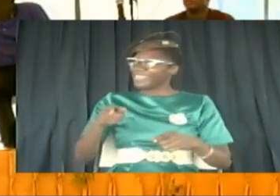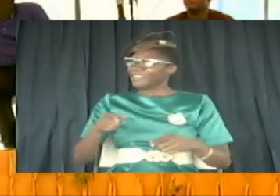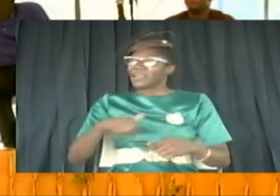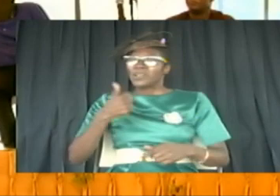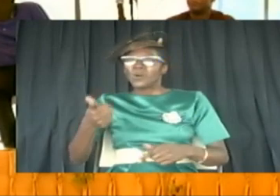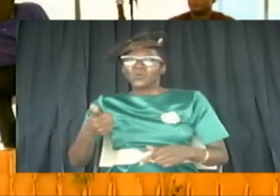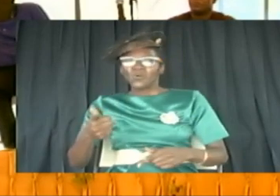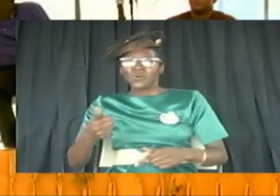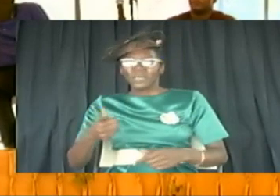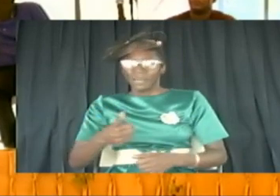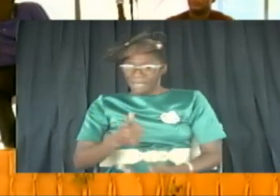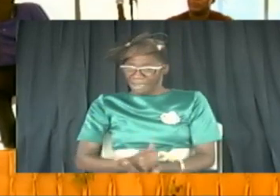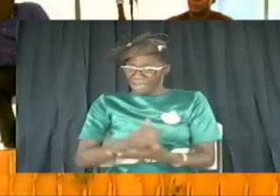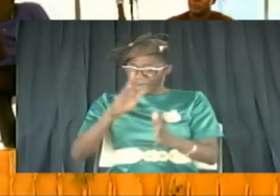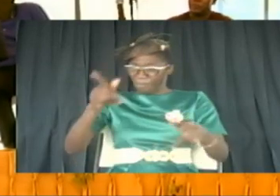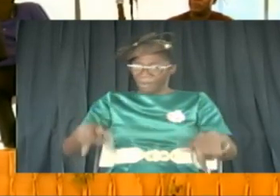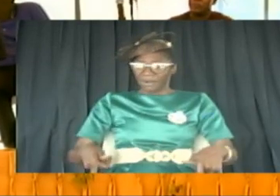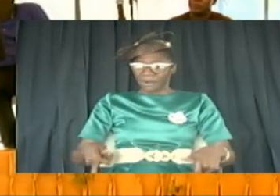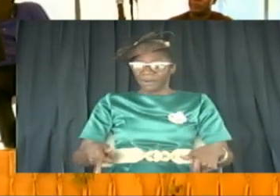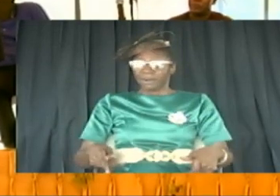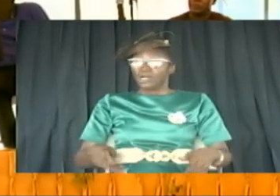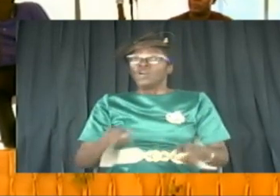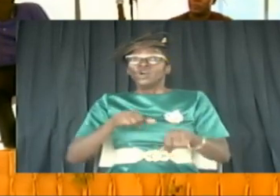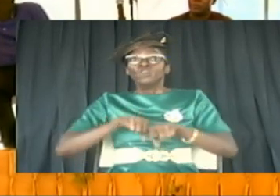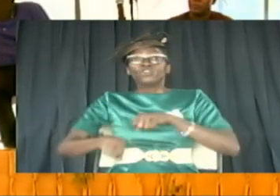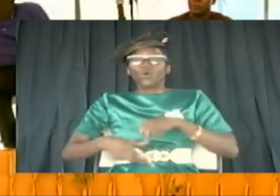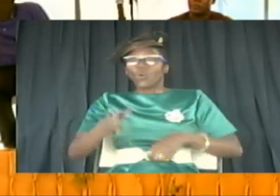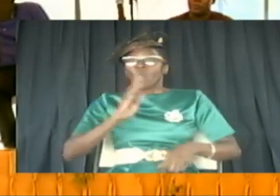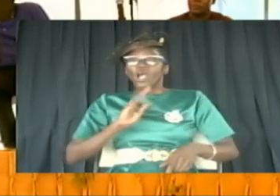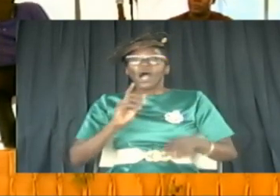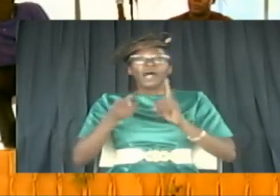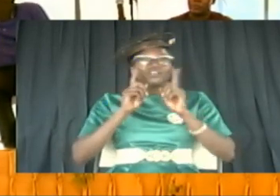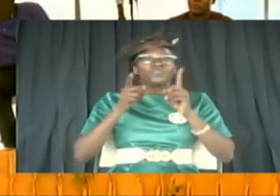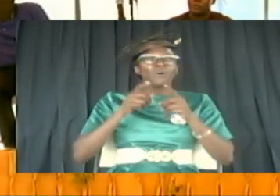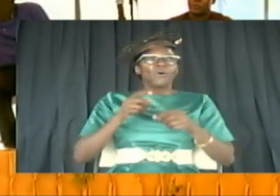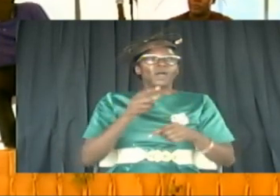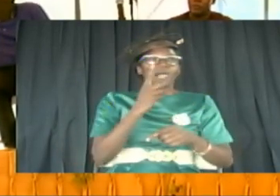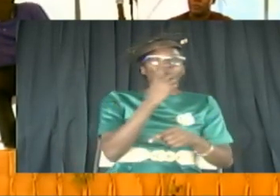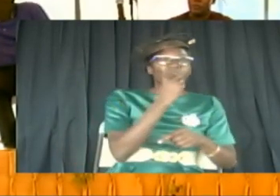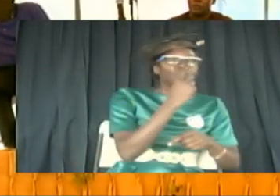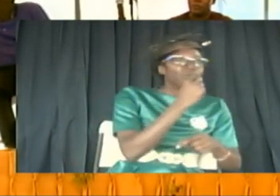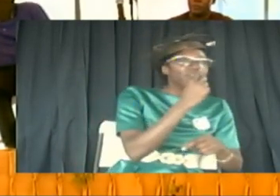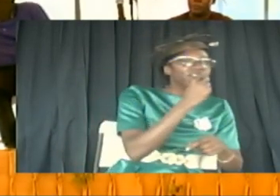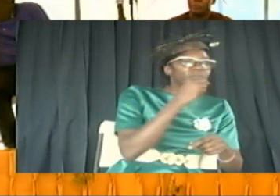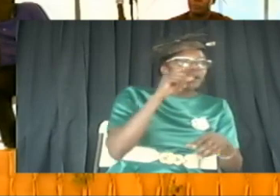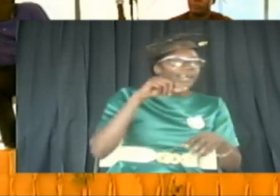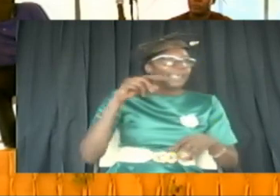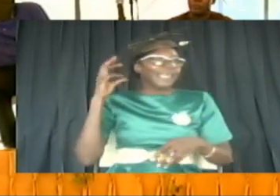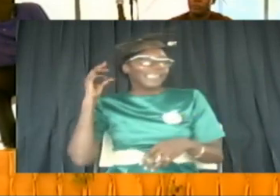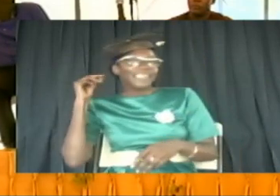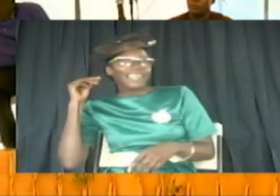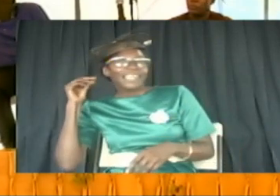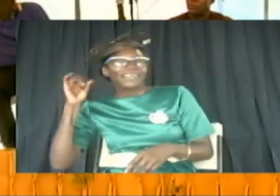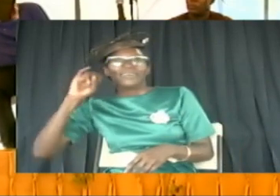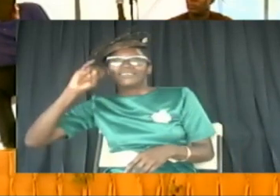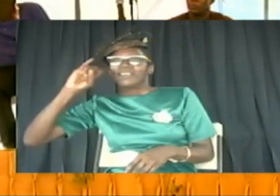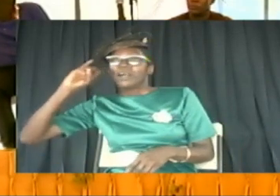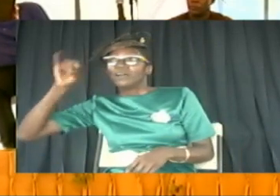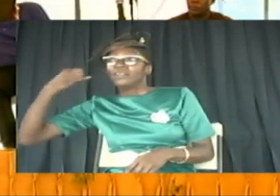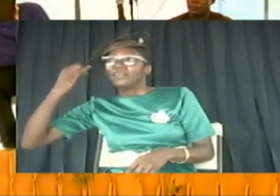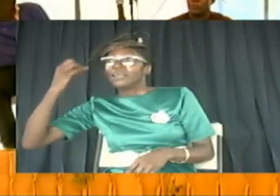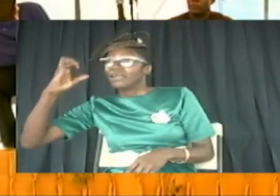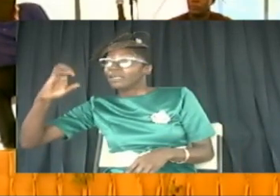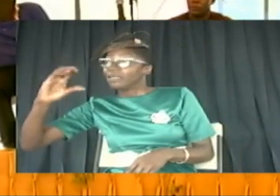And so God spoke and whispered into the ears of Jacob and said, "Jacob,